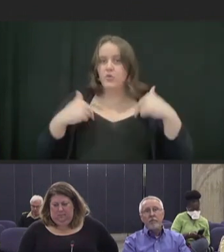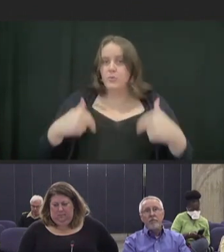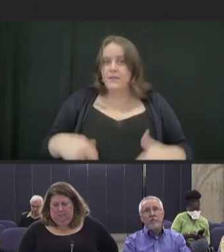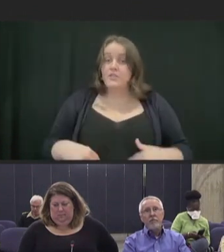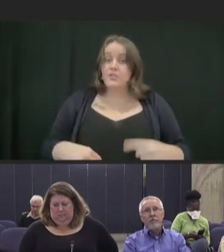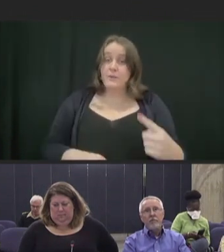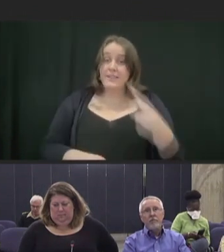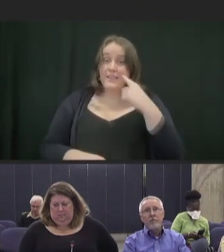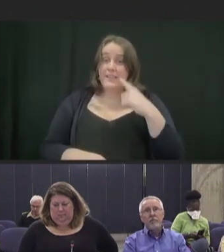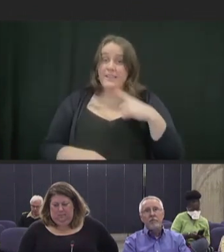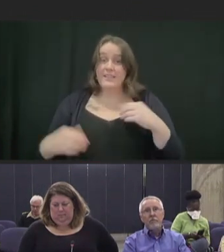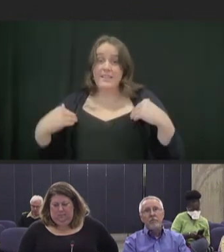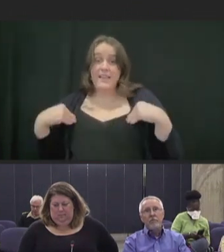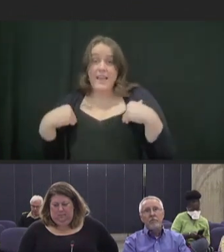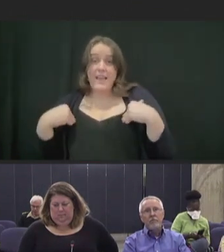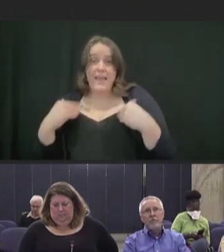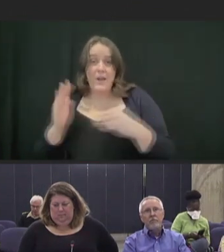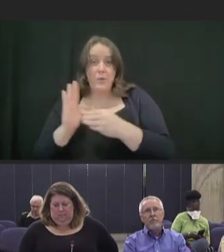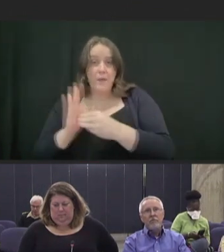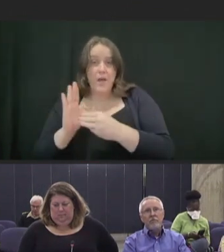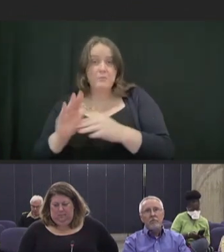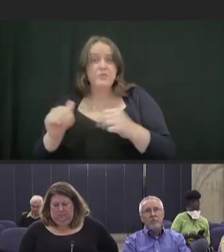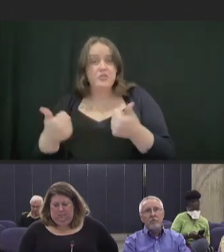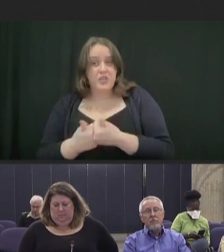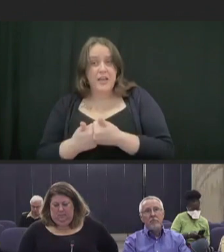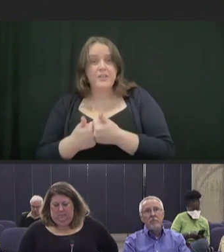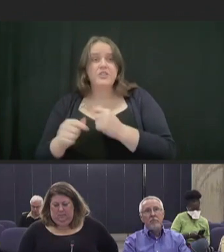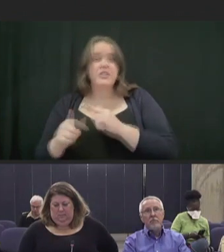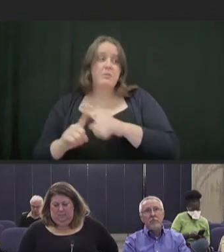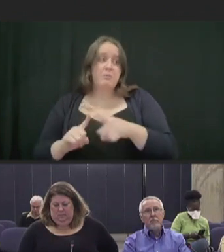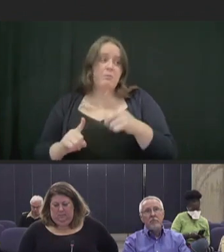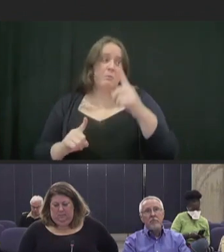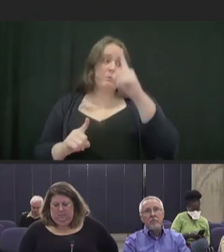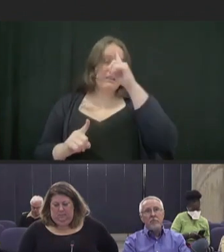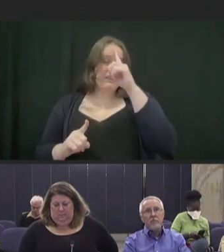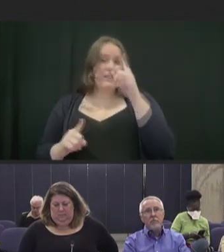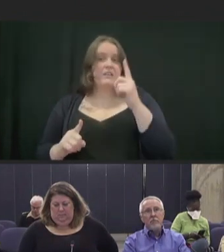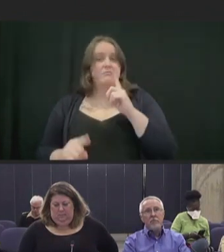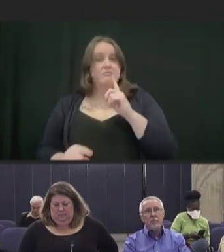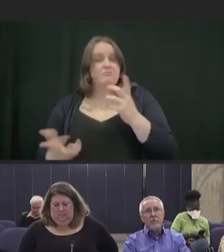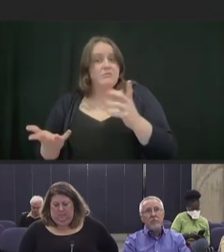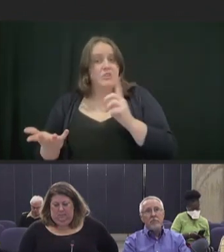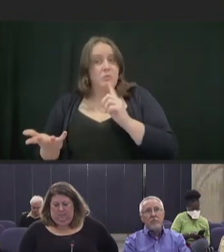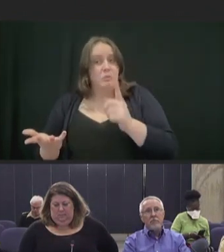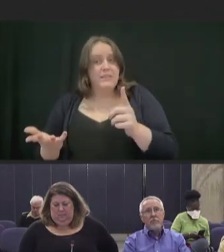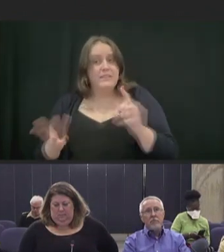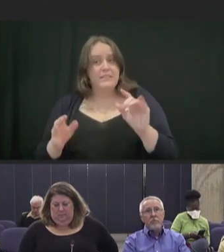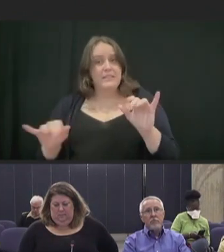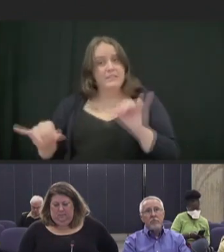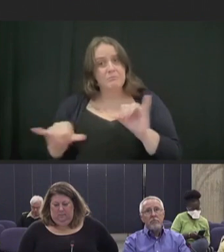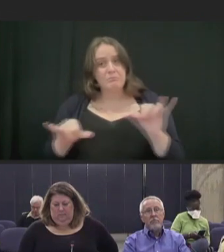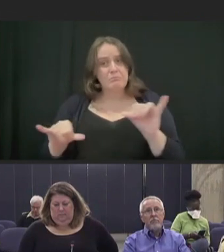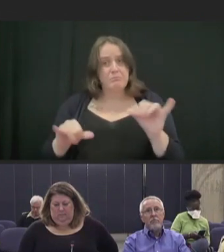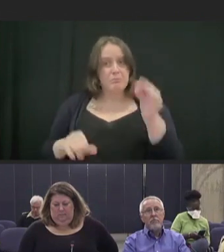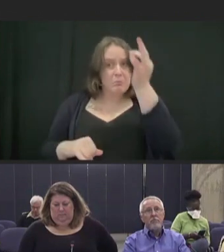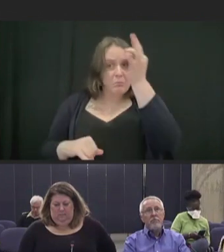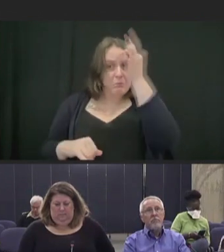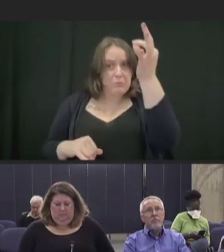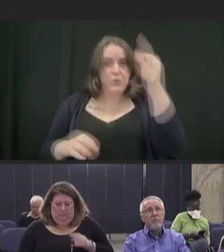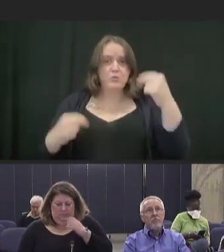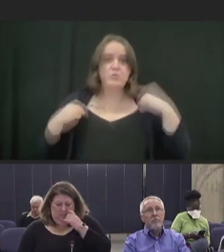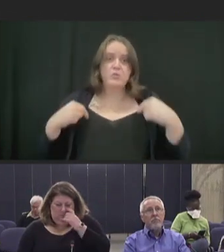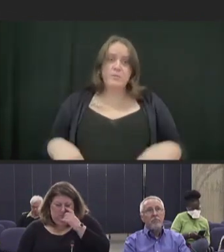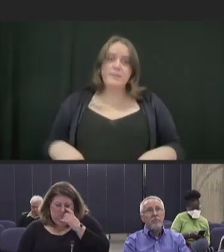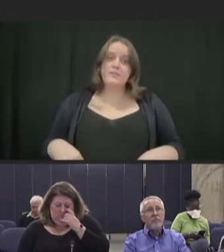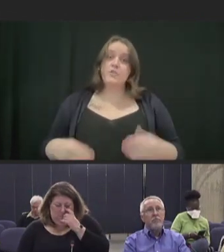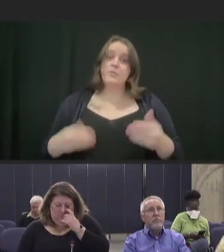animal model is challenging, but it's somewhat realistic. You know, it's pretty close to humans. And so we carried out an experiment